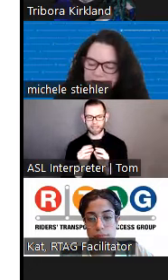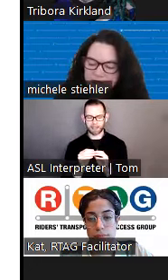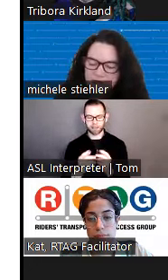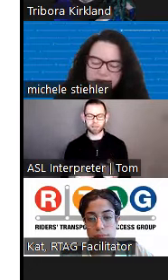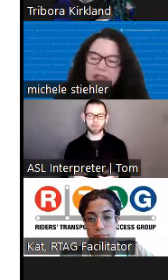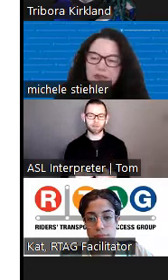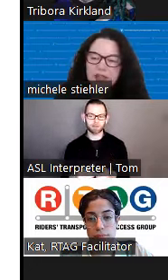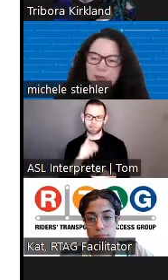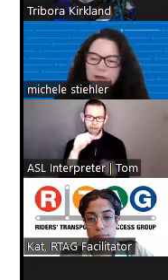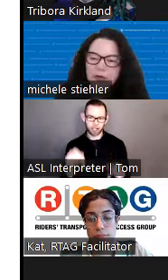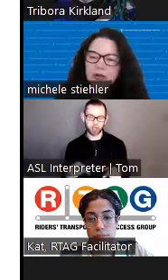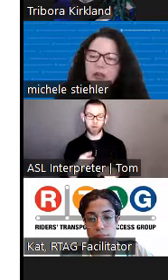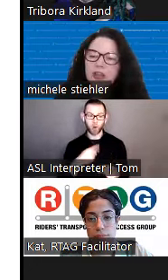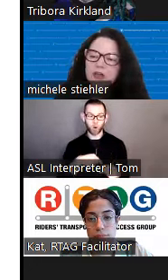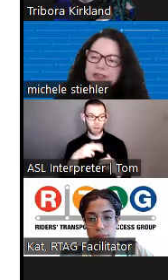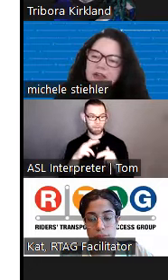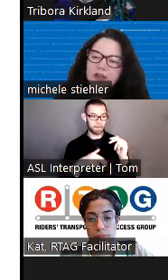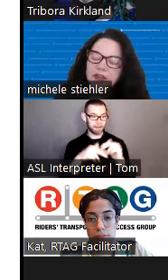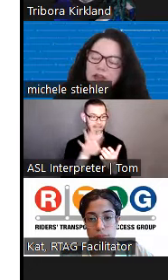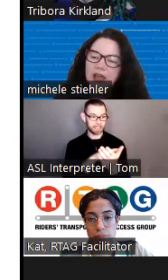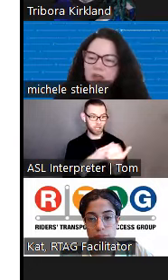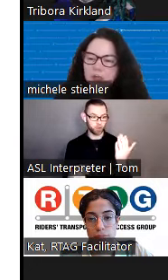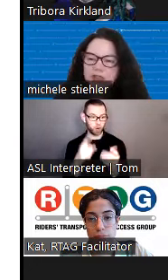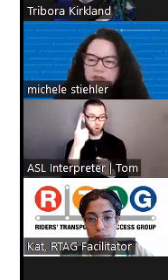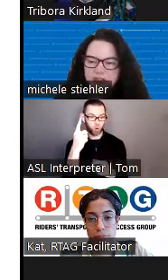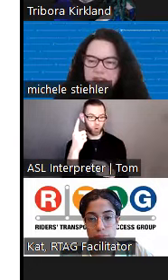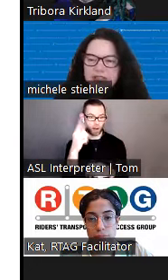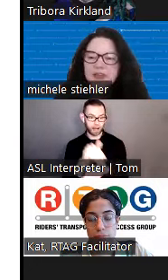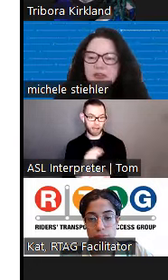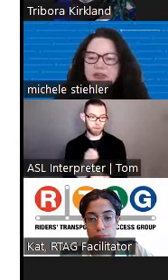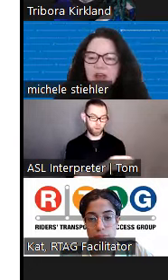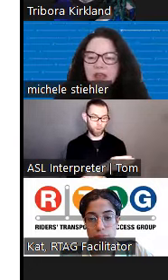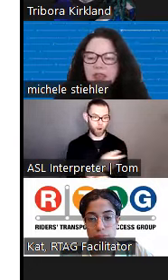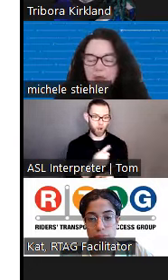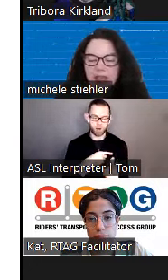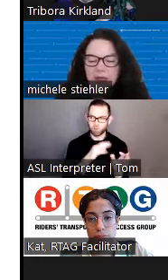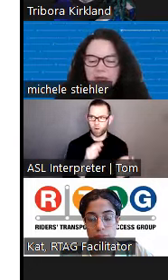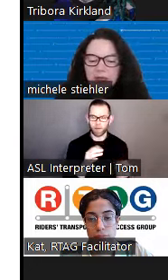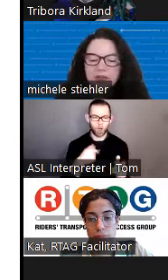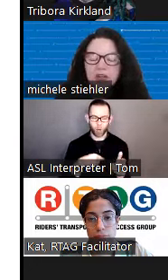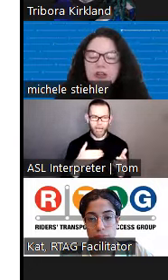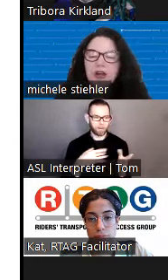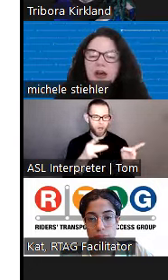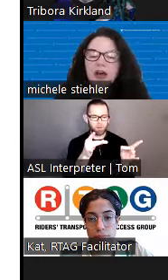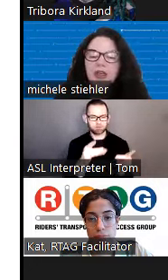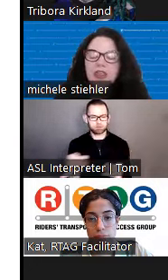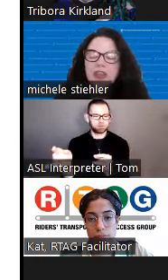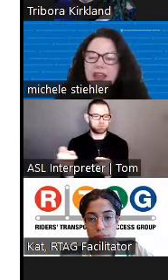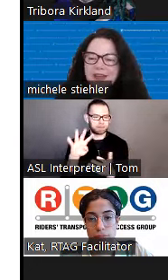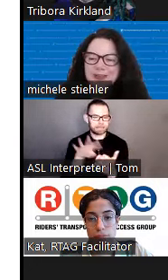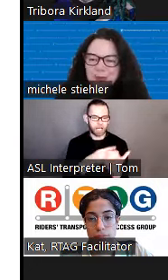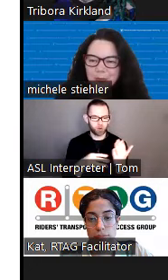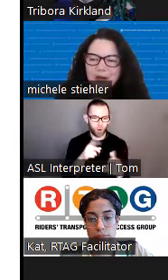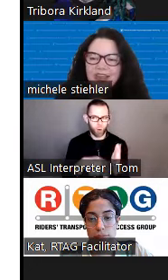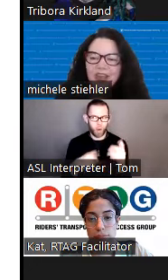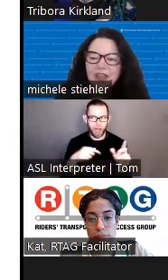those schedules the evening before, they're ideal and they're the most efficient schedules that we can build. The